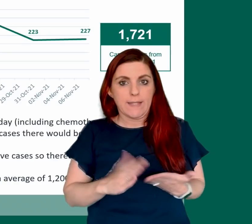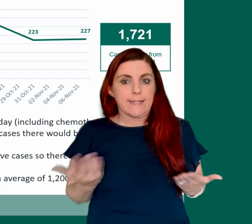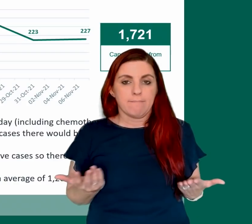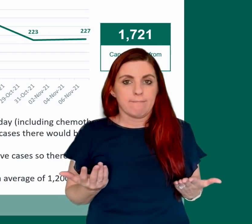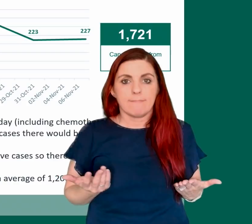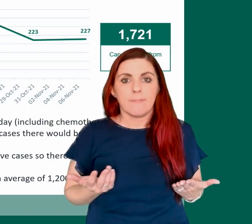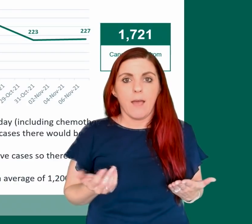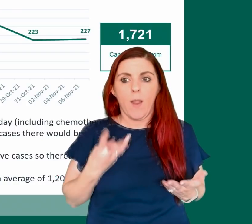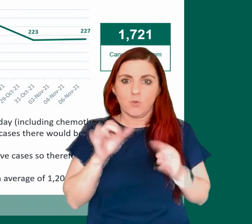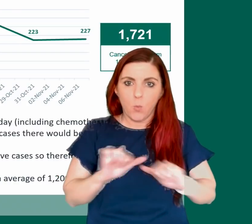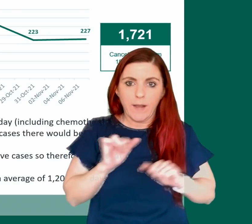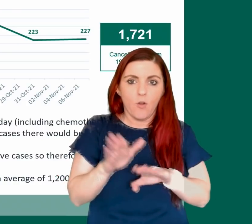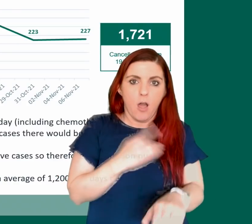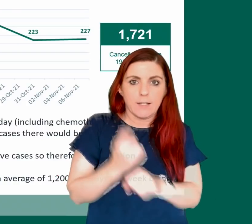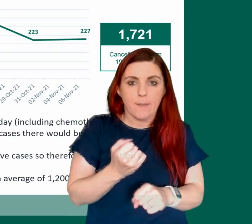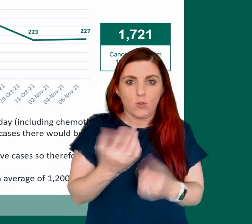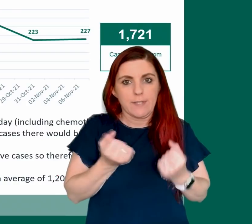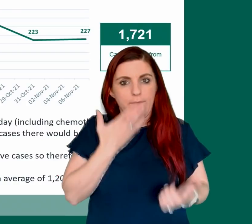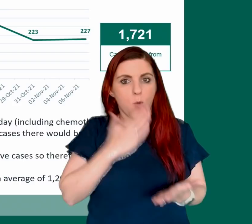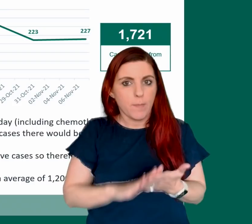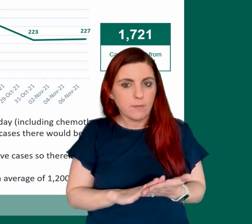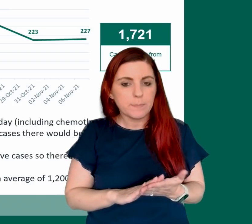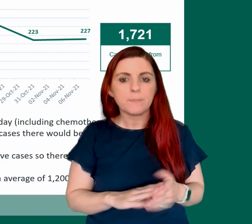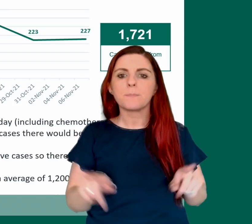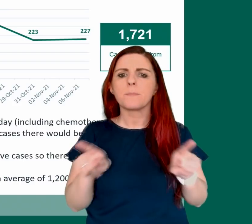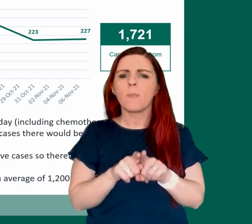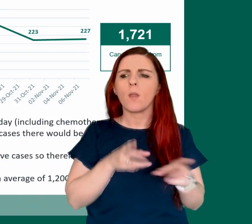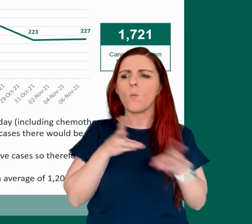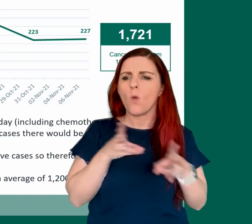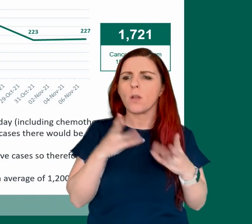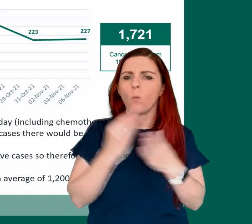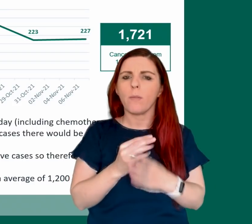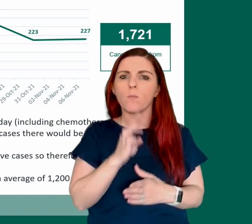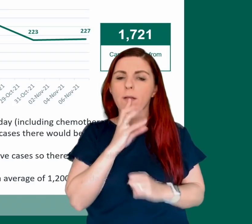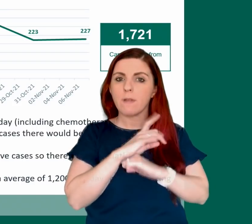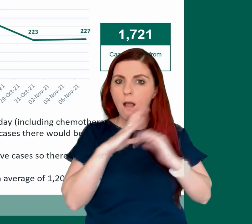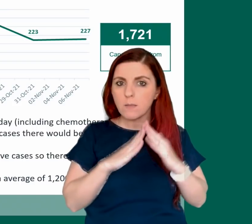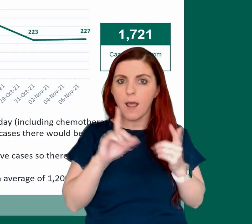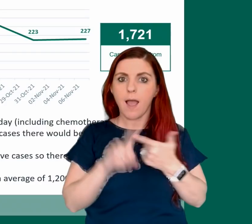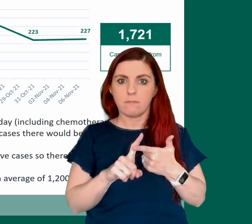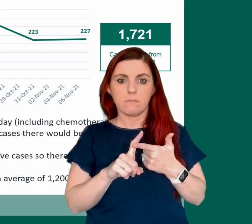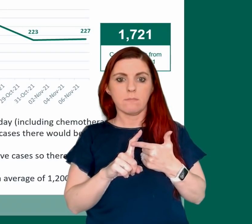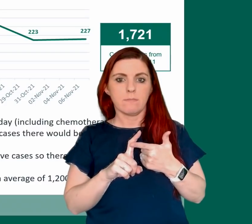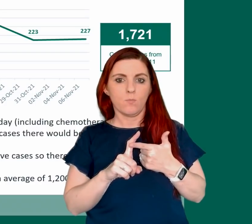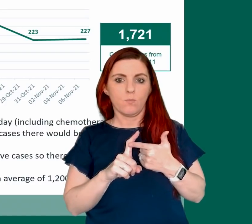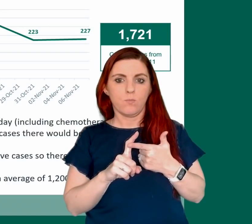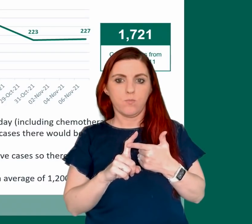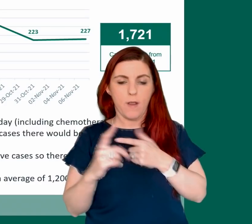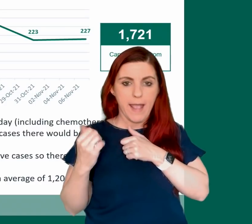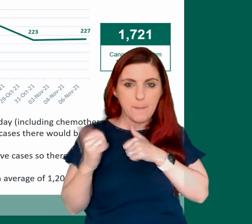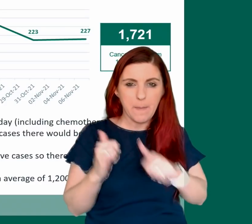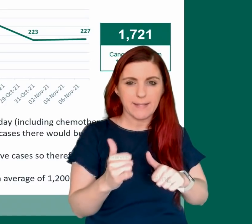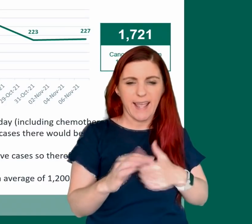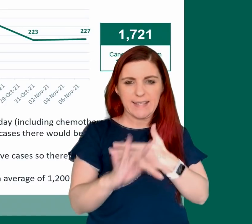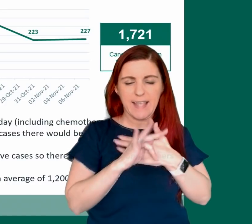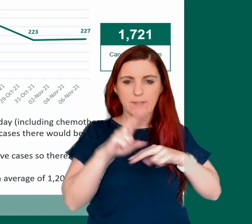and having to wait even longer. We are working, as I said, with the private hospitals, and we are actively implementing that safety net agreement